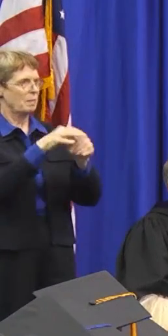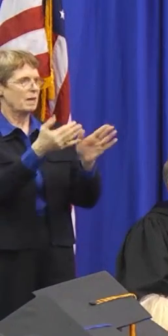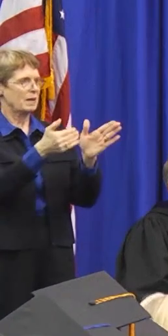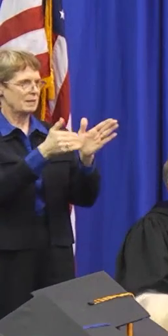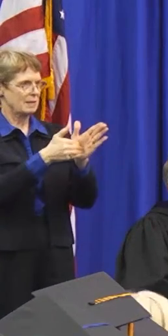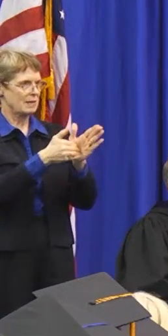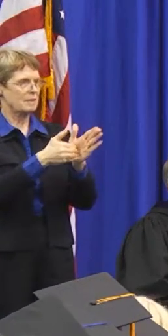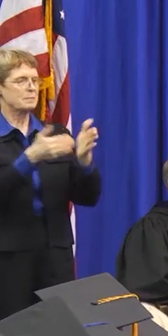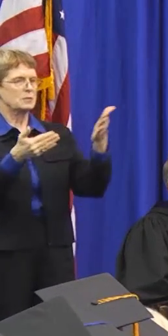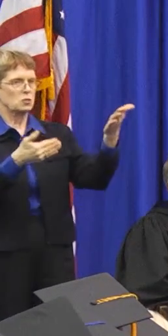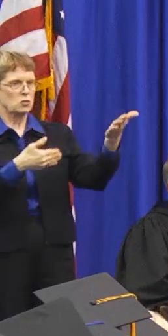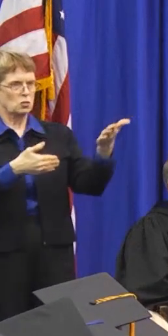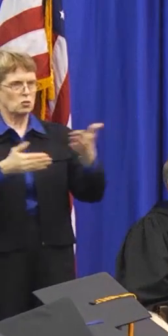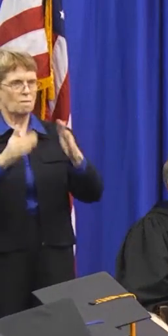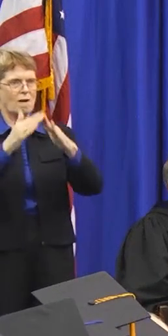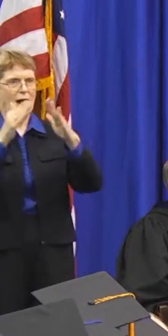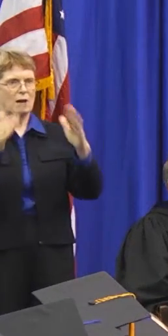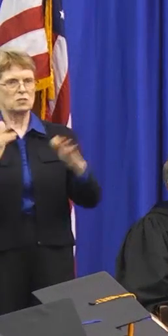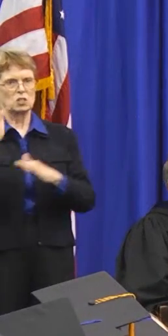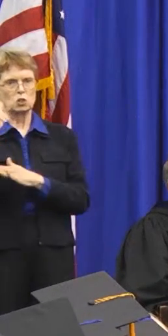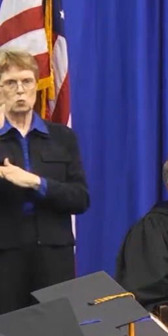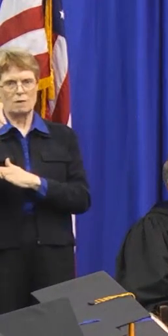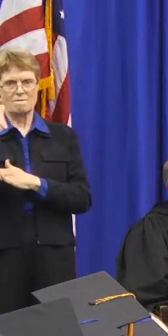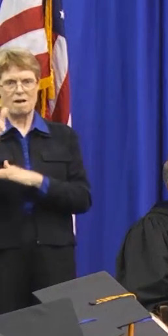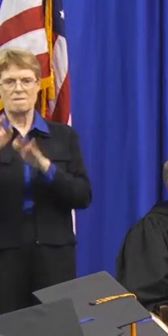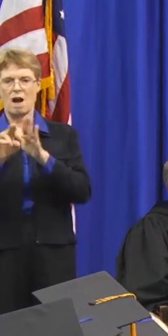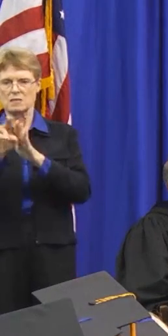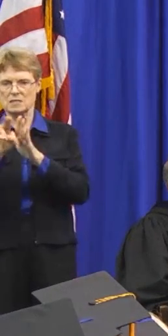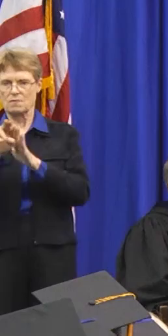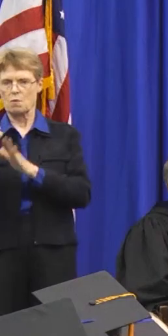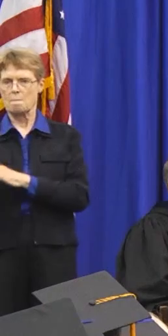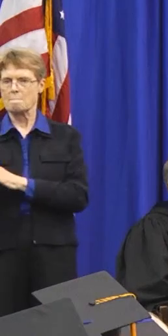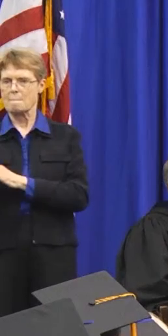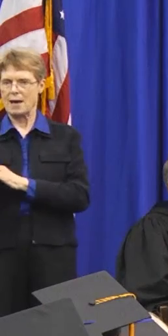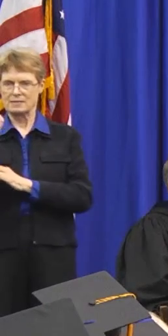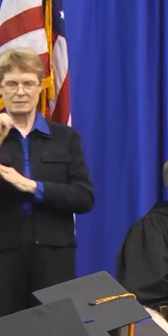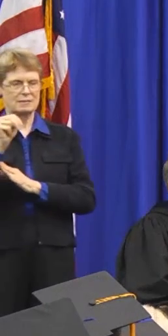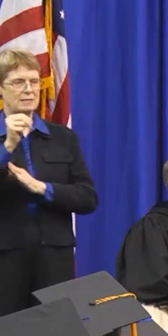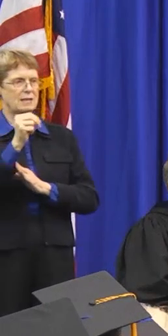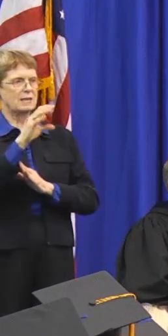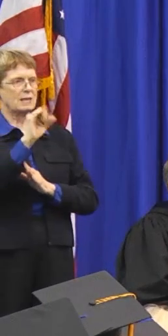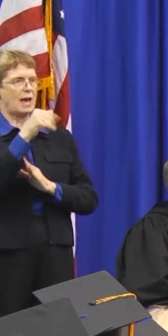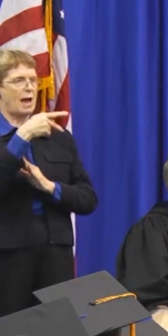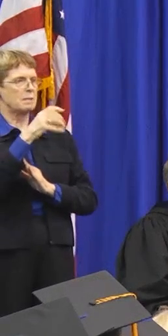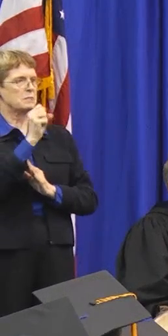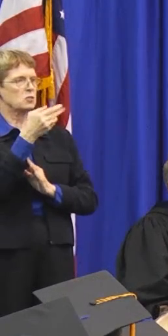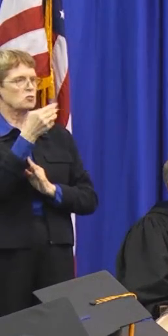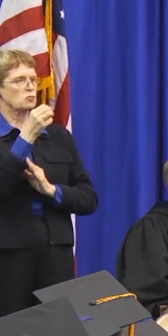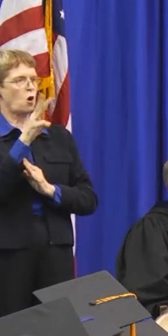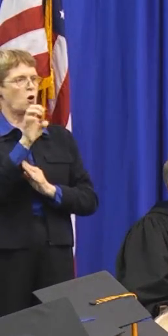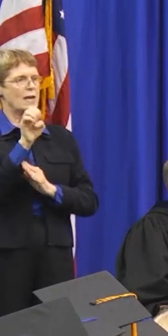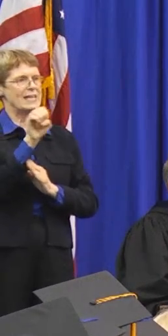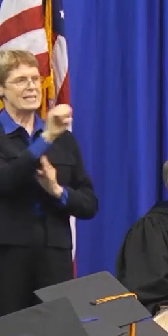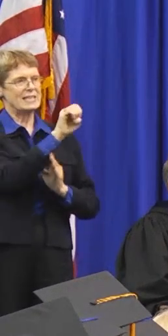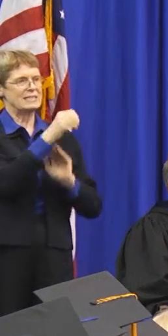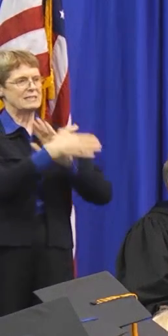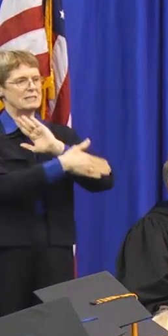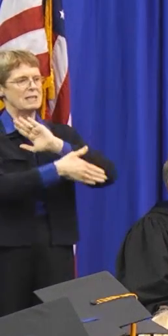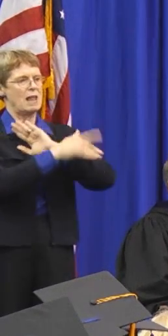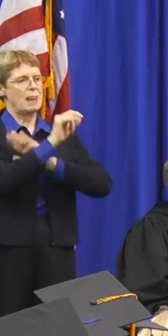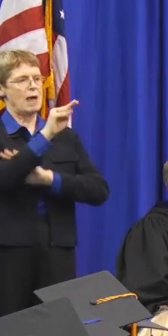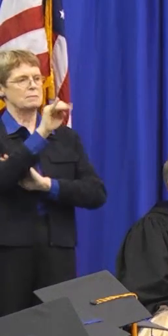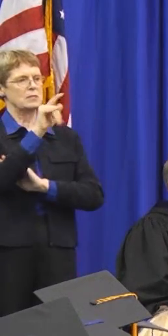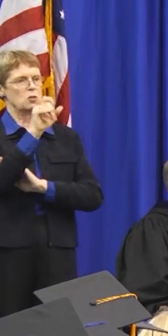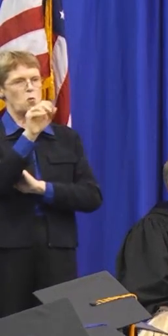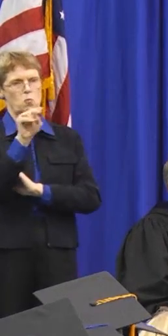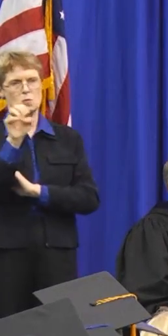which include the cities of Huntsville and Madison, the Capshaw community, and other parts of Eastern Limestone County.